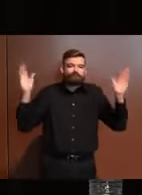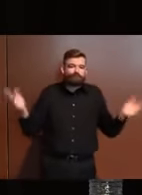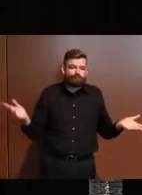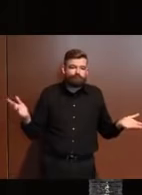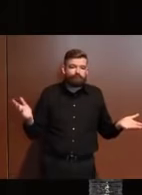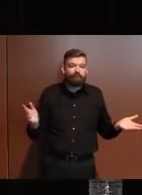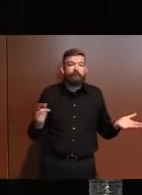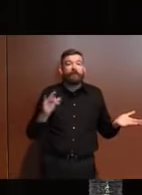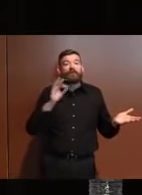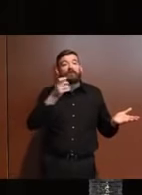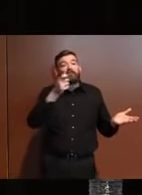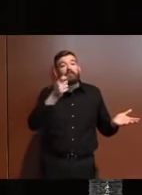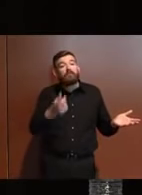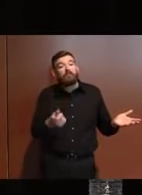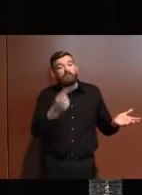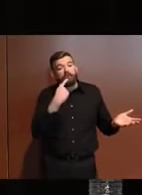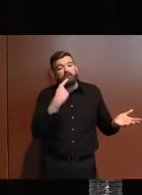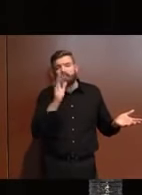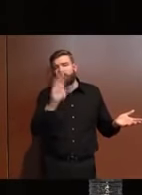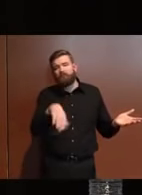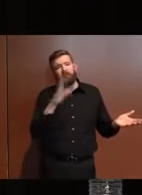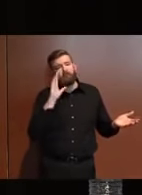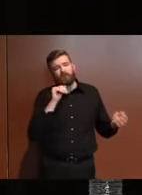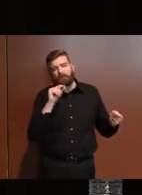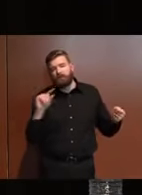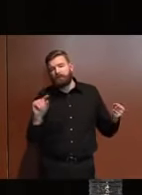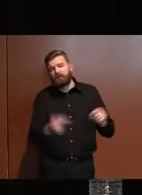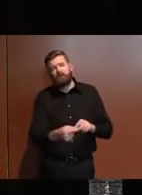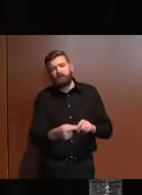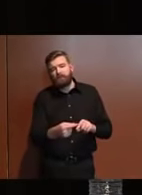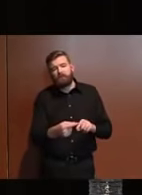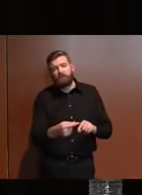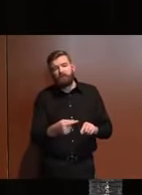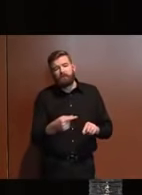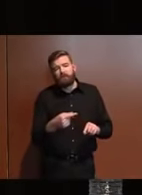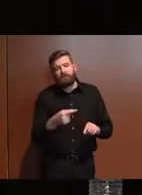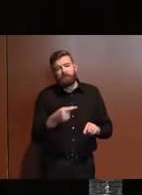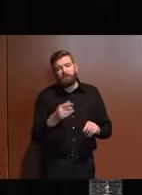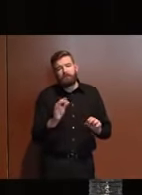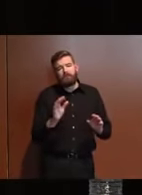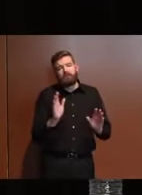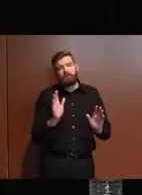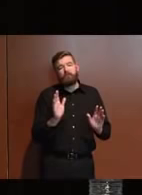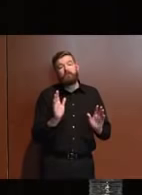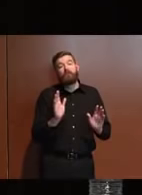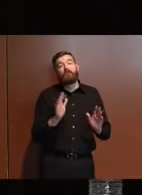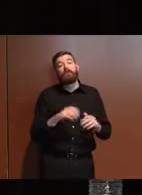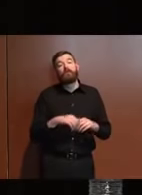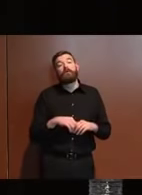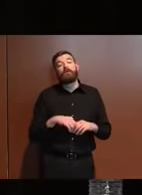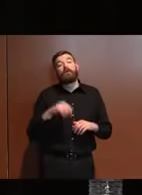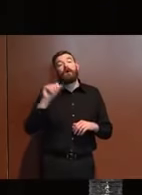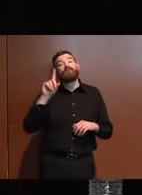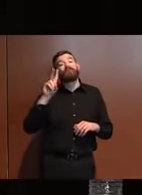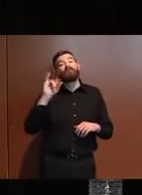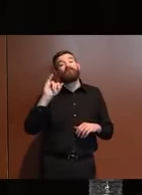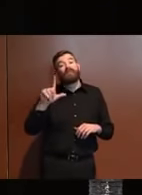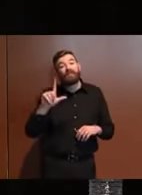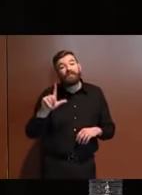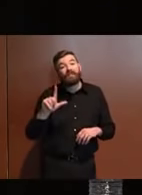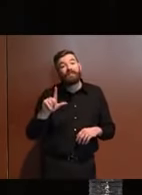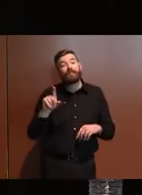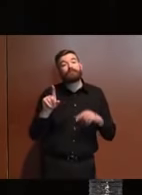wanted to try them, I would be fine with that. The question came up about Advil, which is ibuprofen, which is in a class of medications known